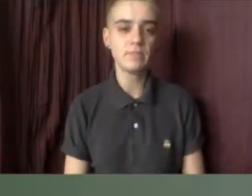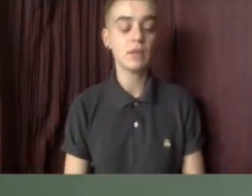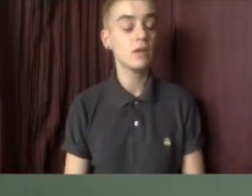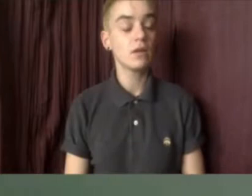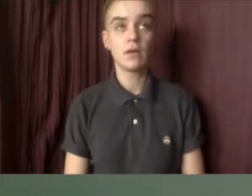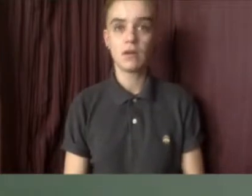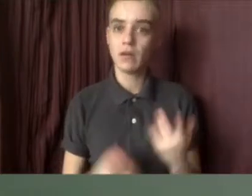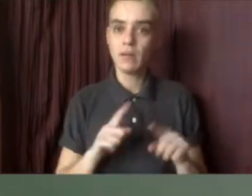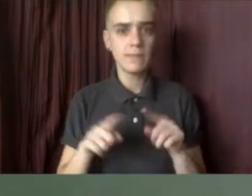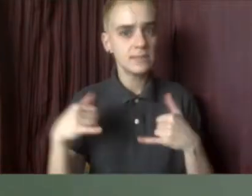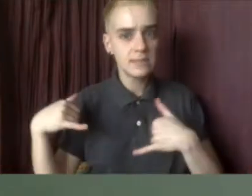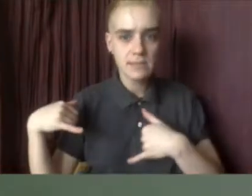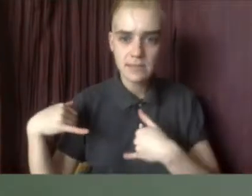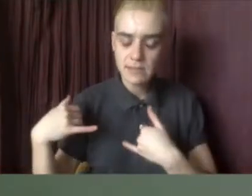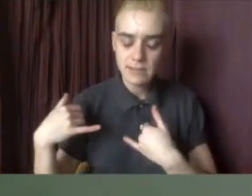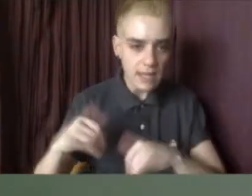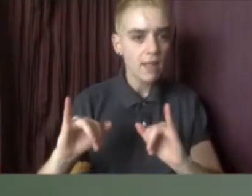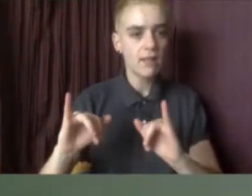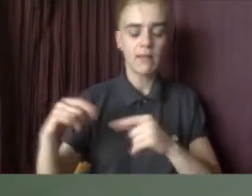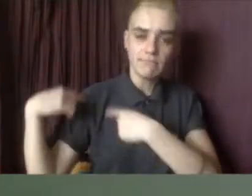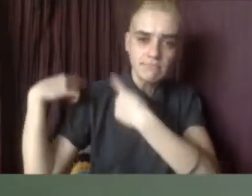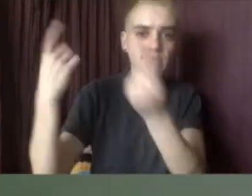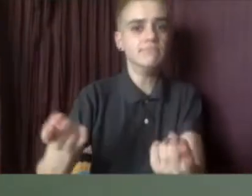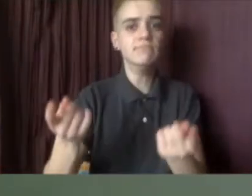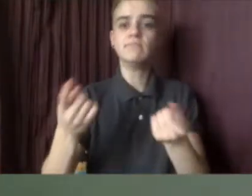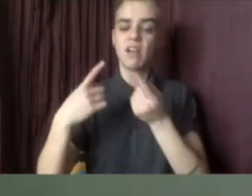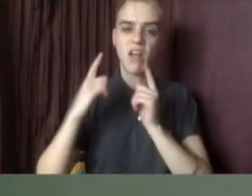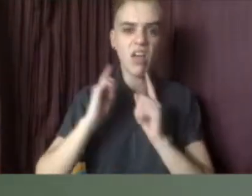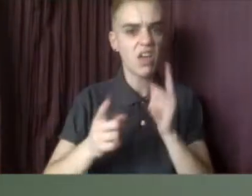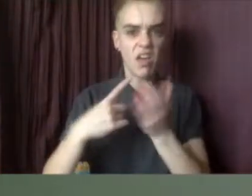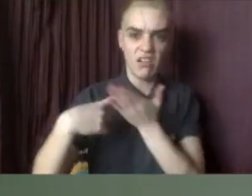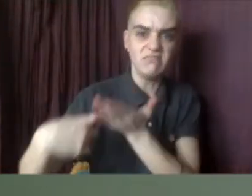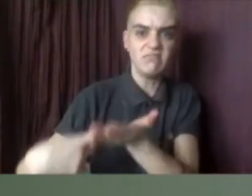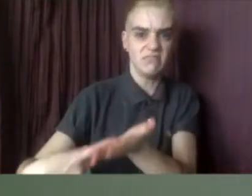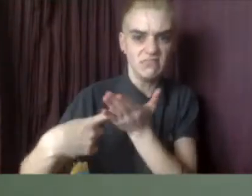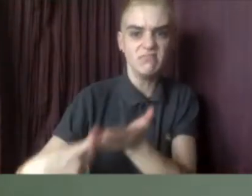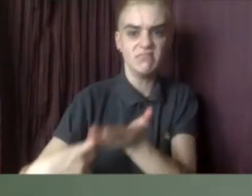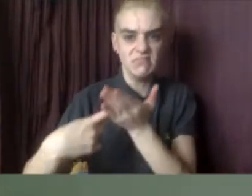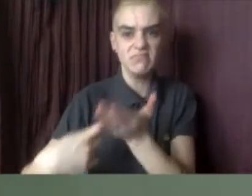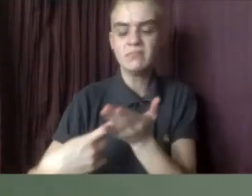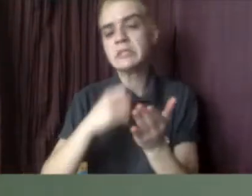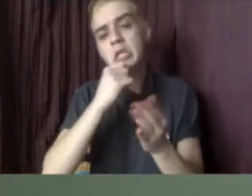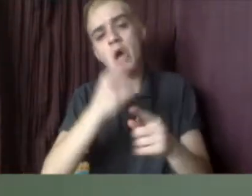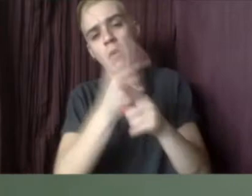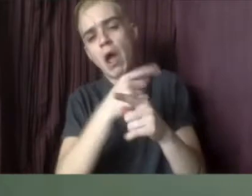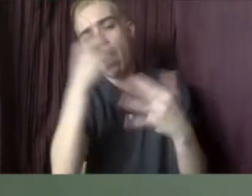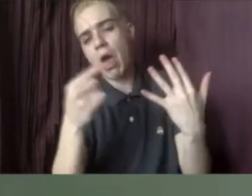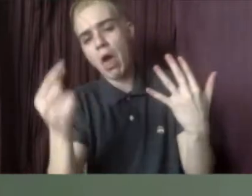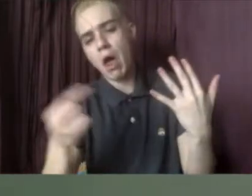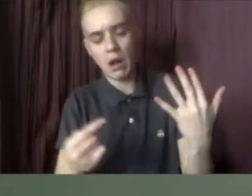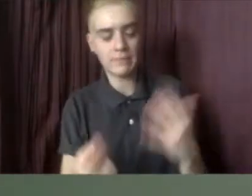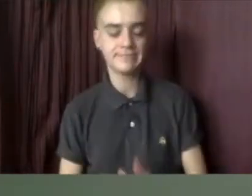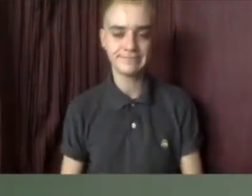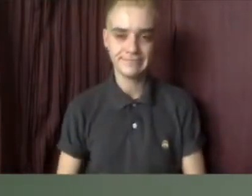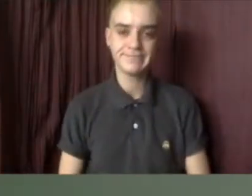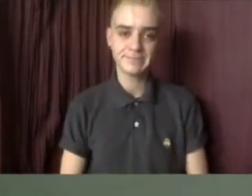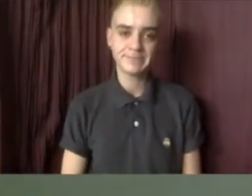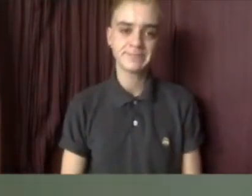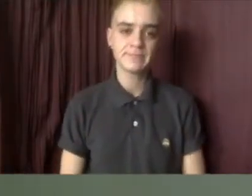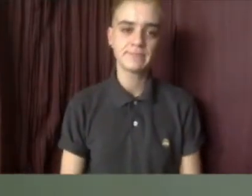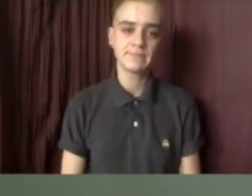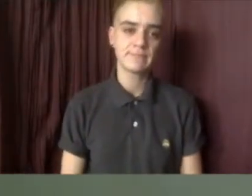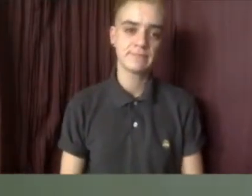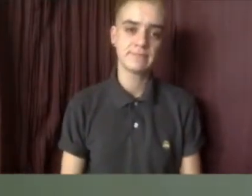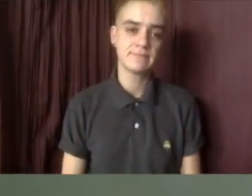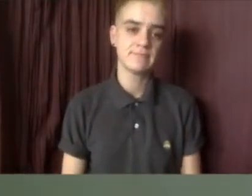understand my colleagues who feel this way. And the best analogy that I can come up with after having spoken and talked to